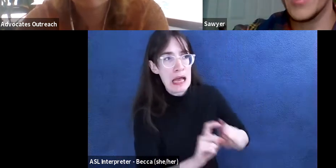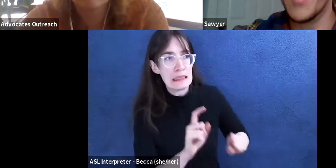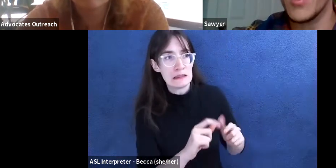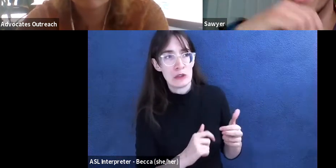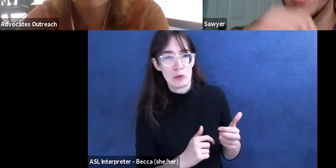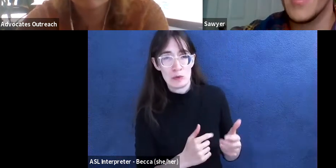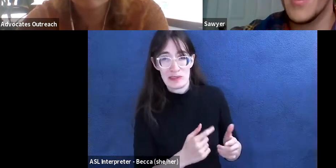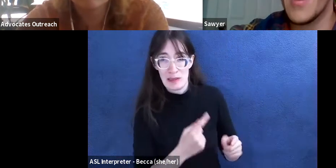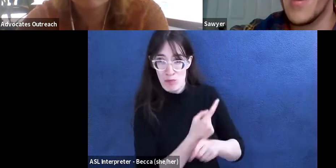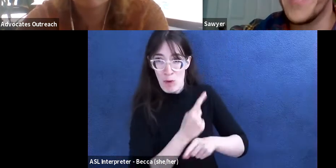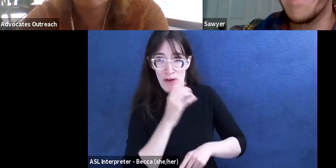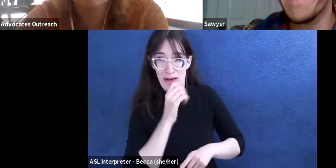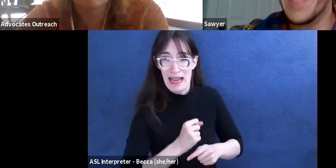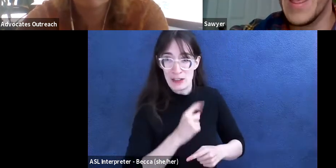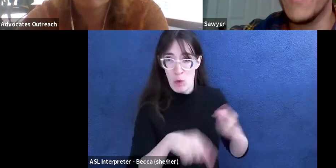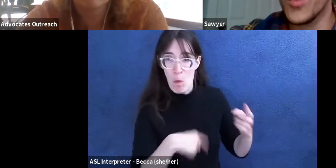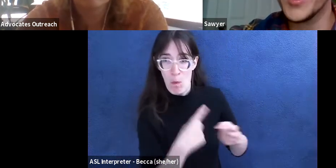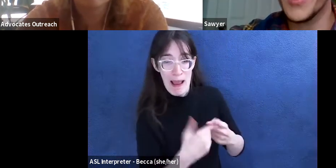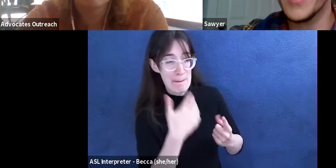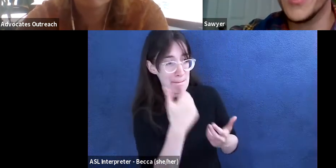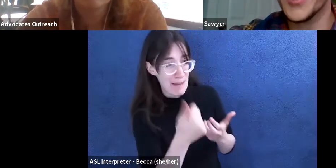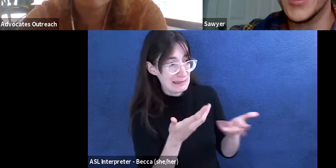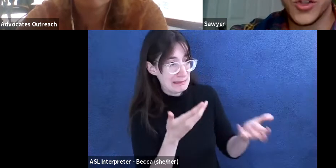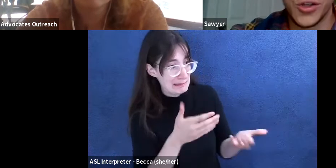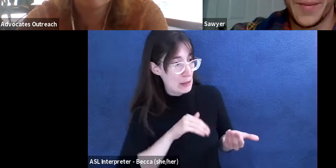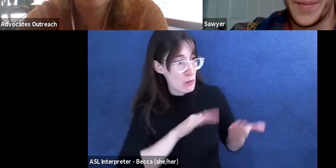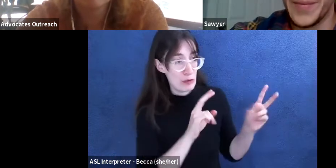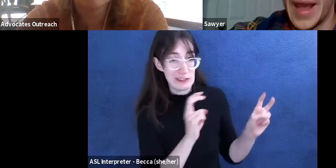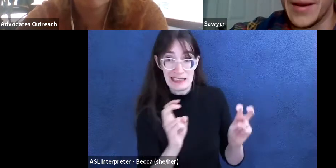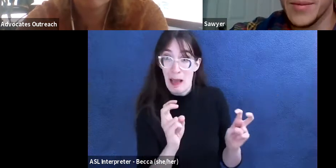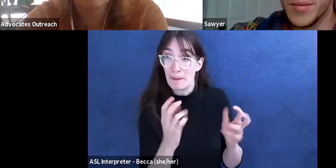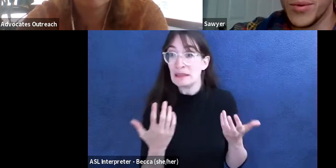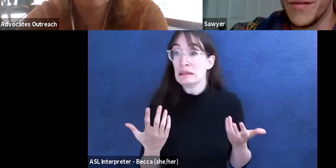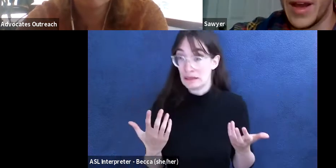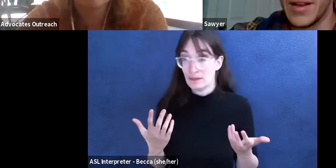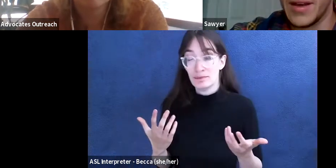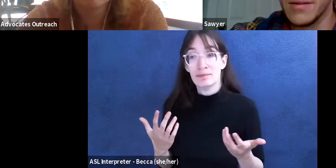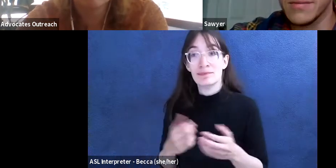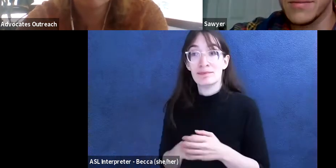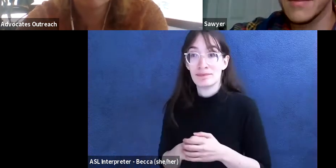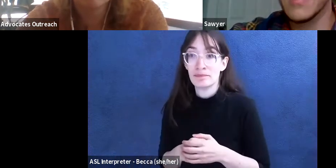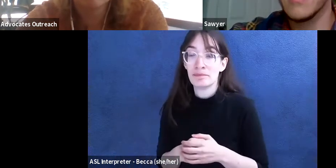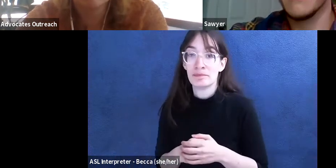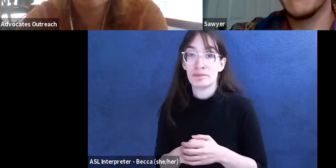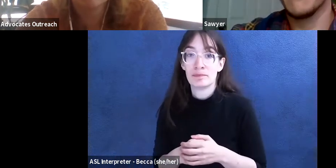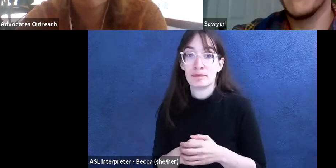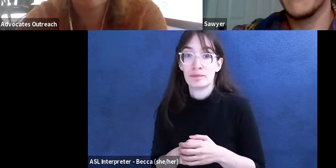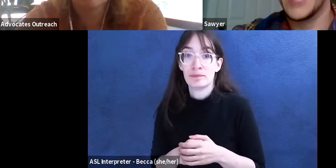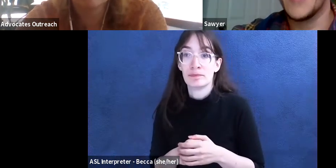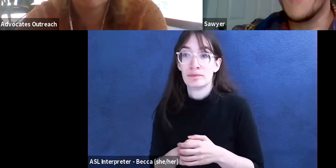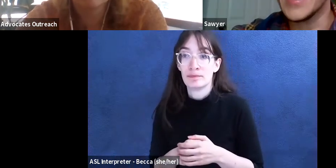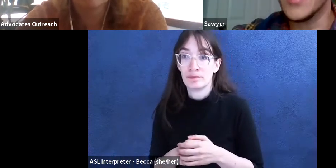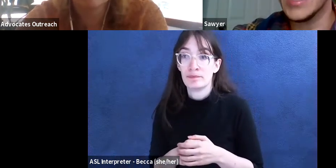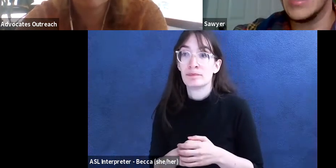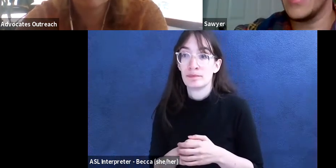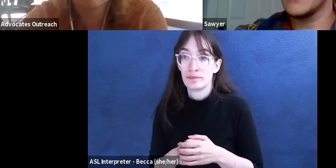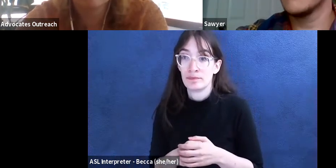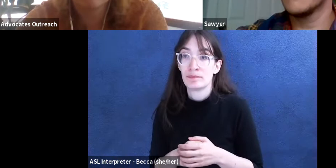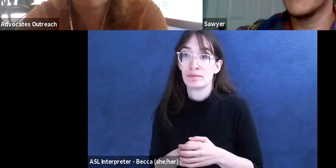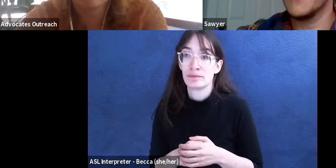tips for having discussions about healthy sexuality with kids. These are